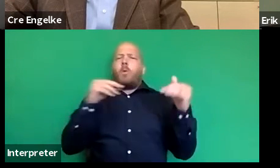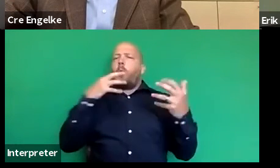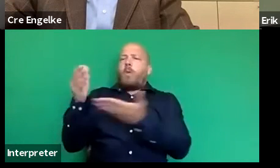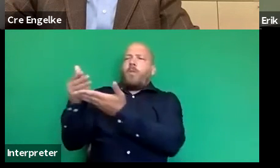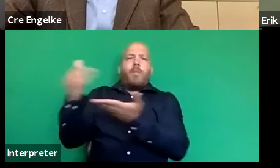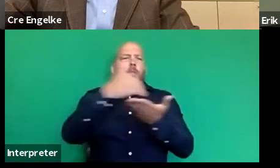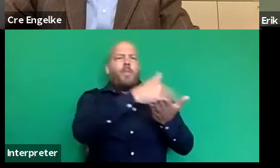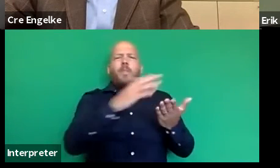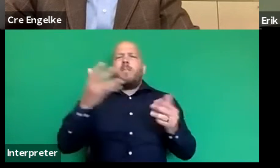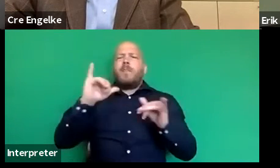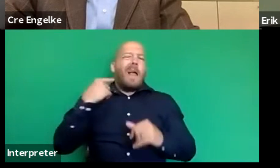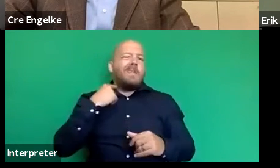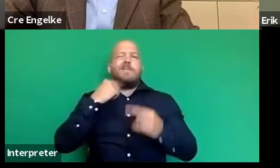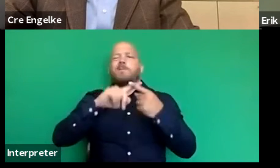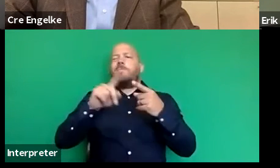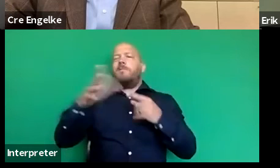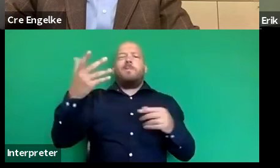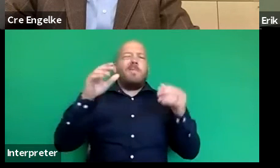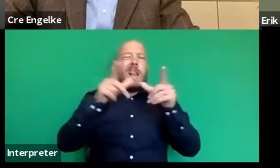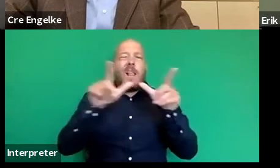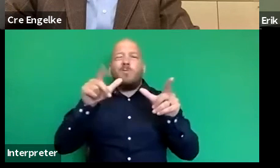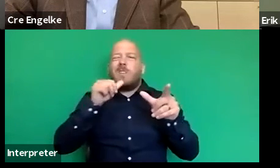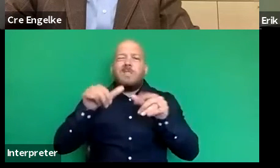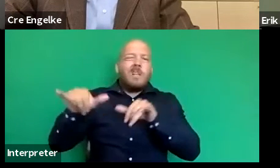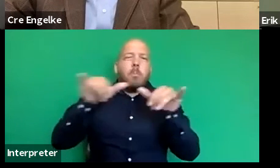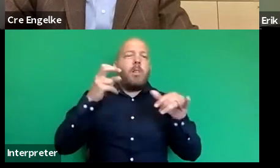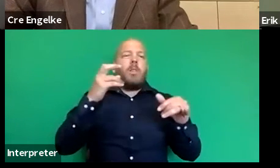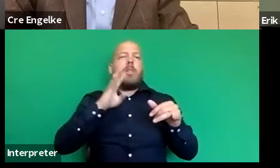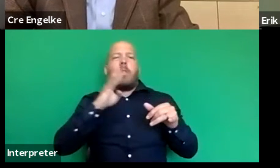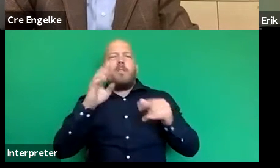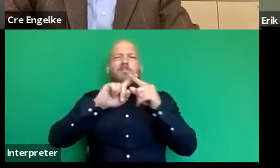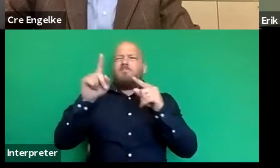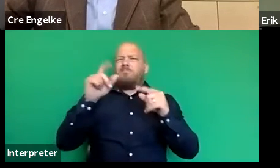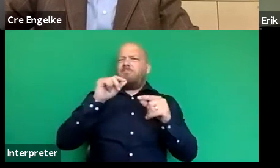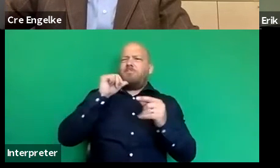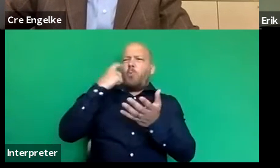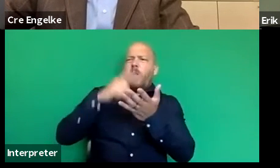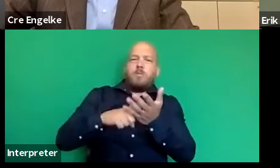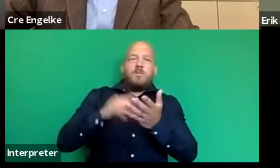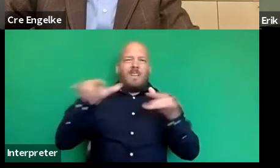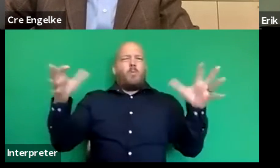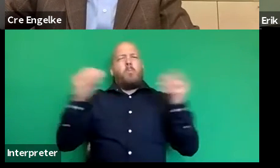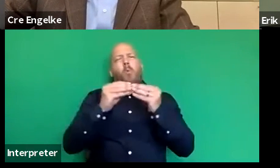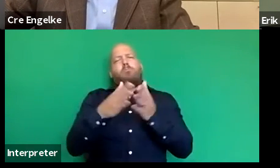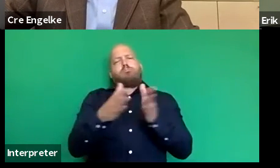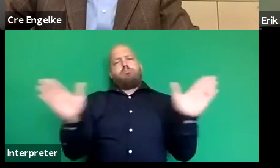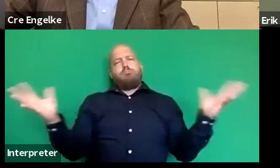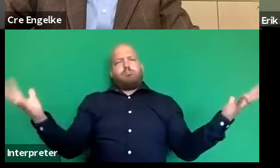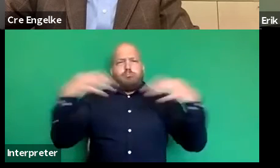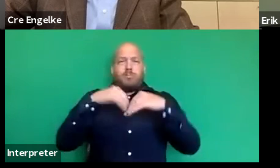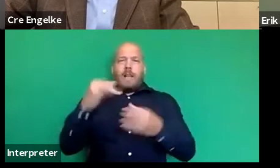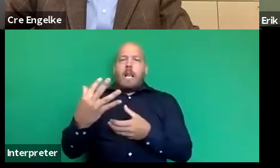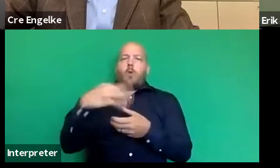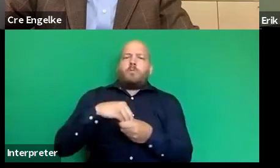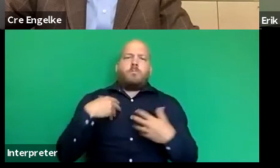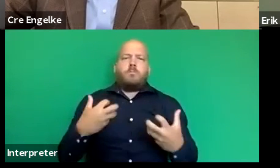is important. So I think, my personal opinion is we are only going to see things get